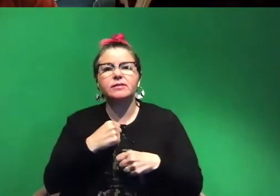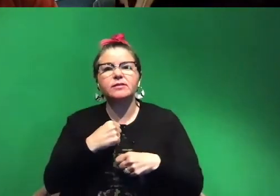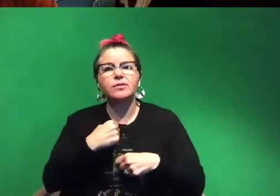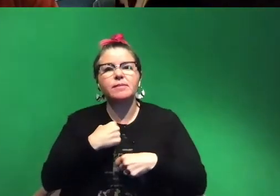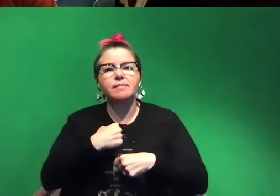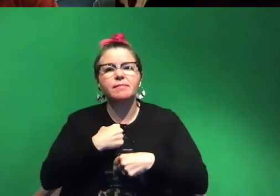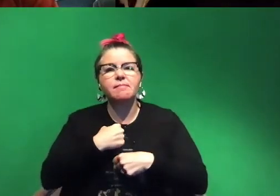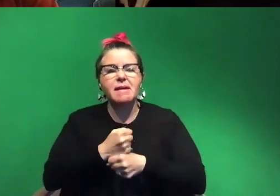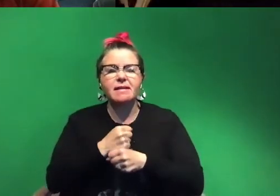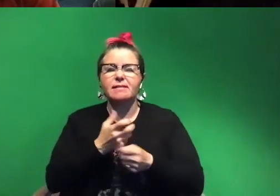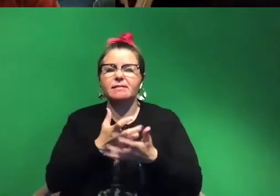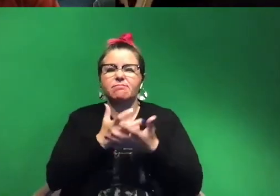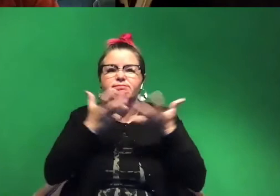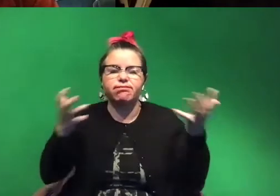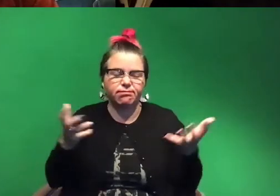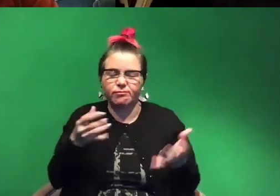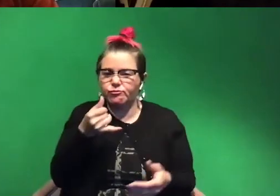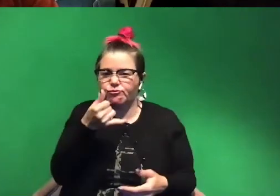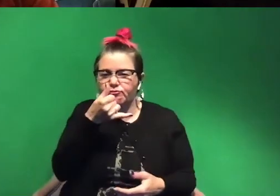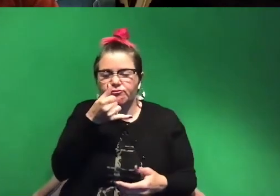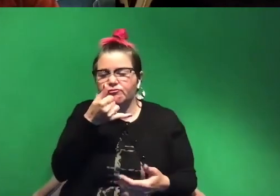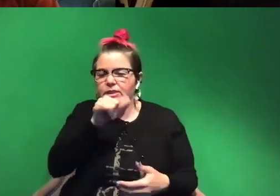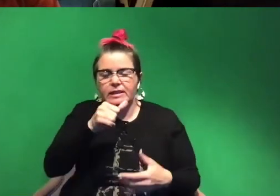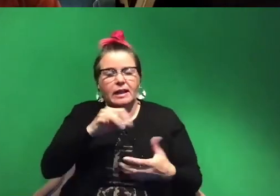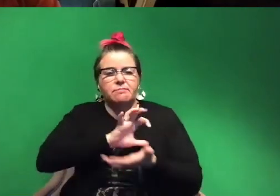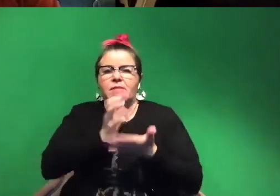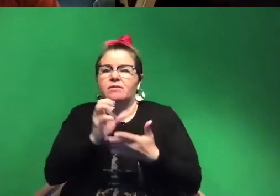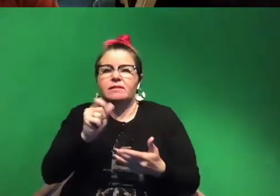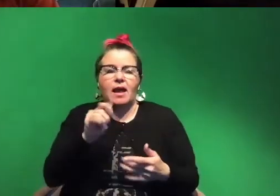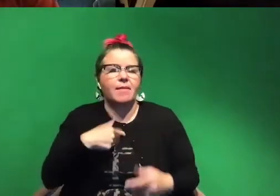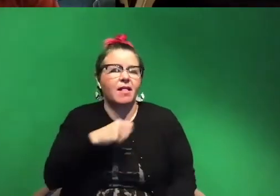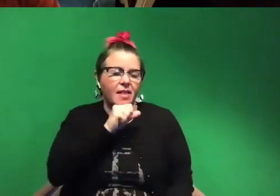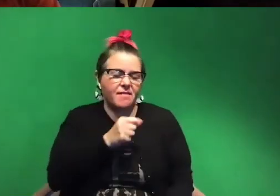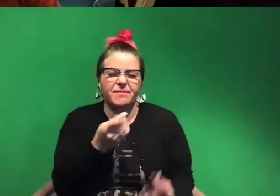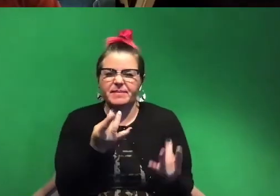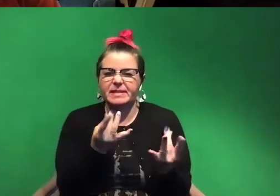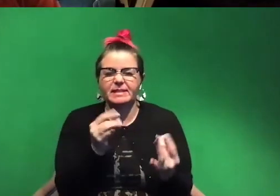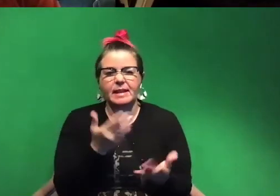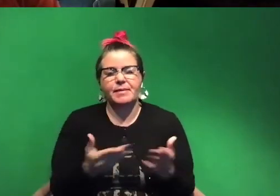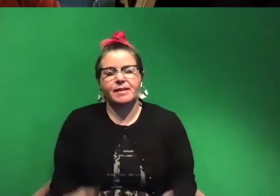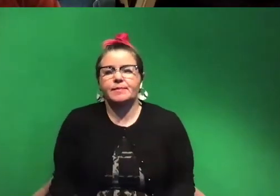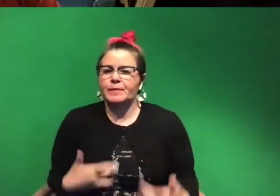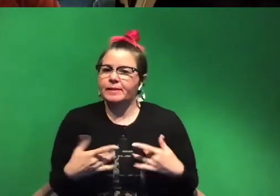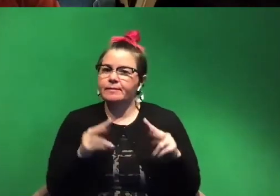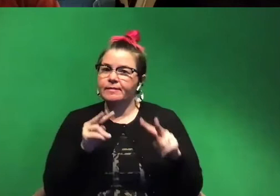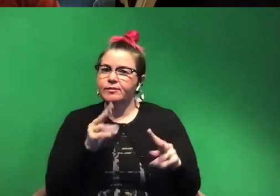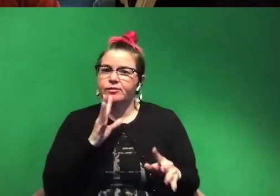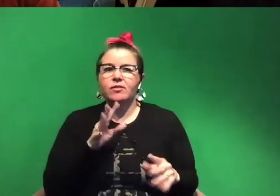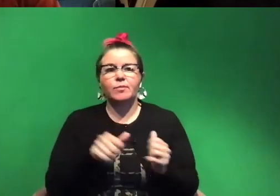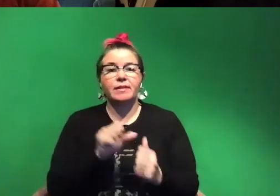amounts of slime. And I generally love hagfish and love slimy things, so I'm very excited to talk today with